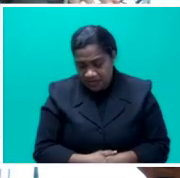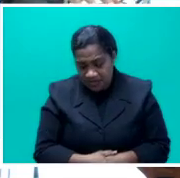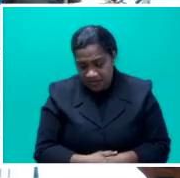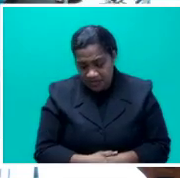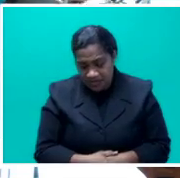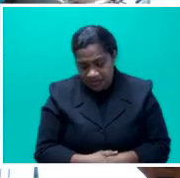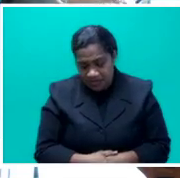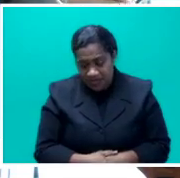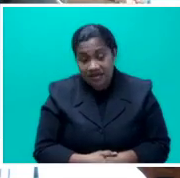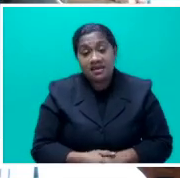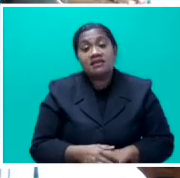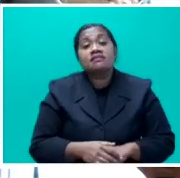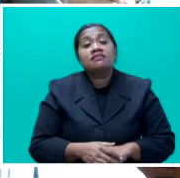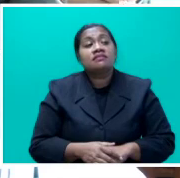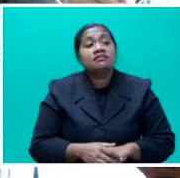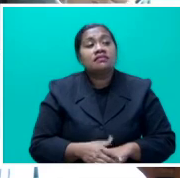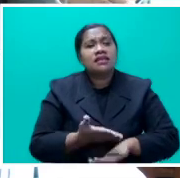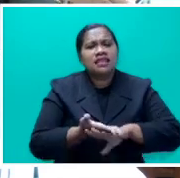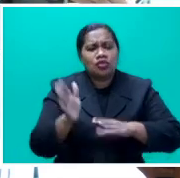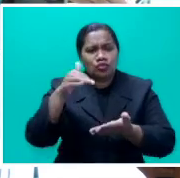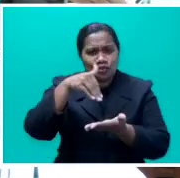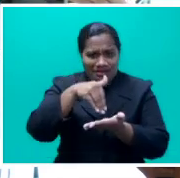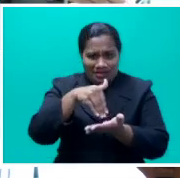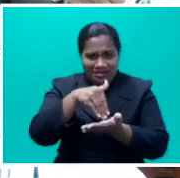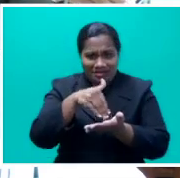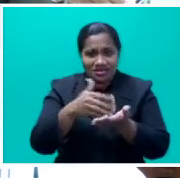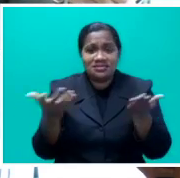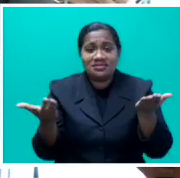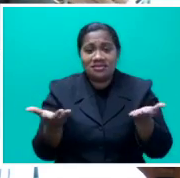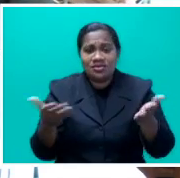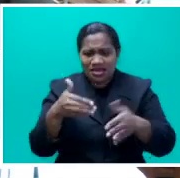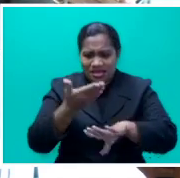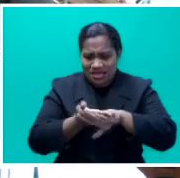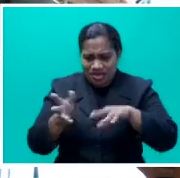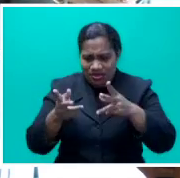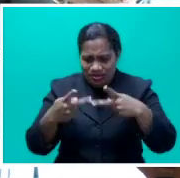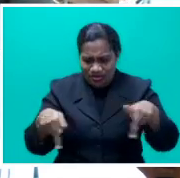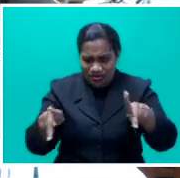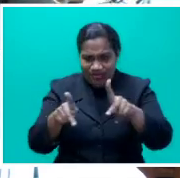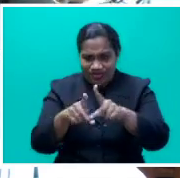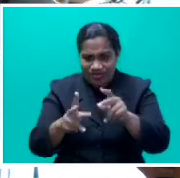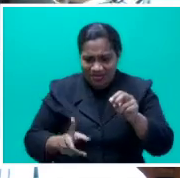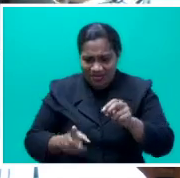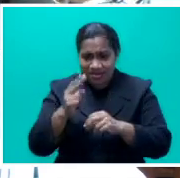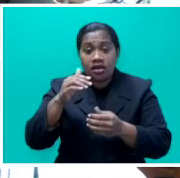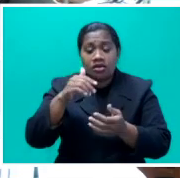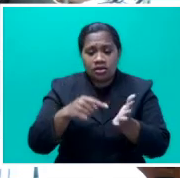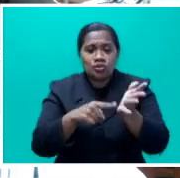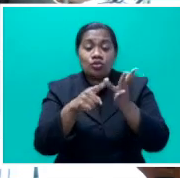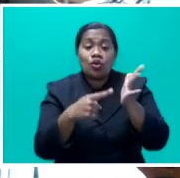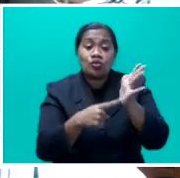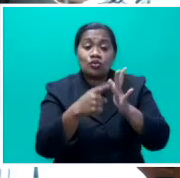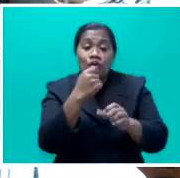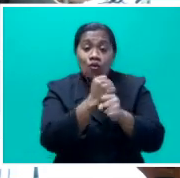new command center in Totong. Most of the work in the